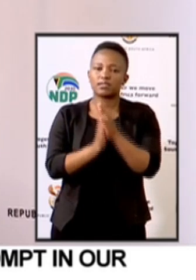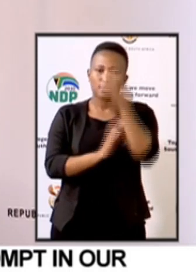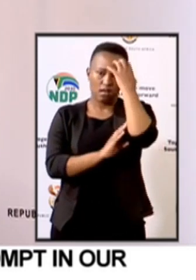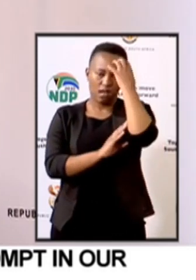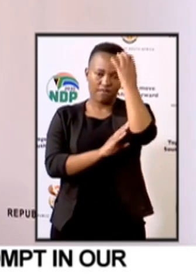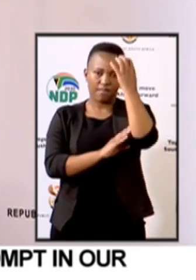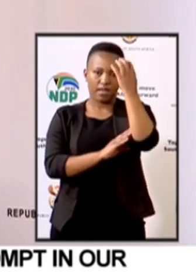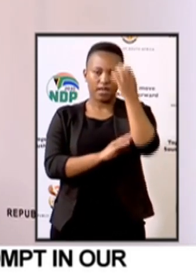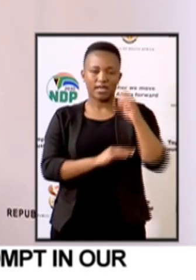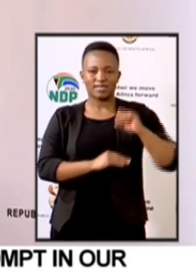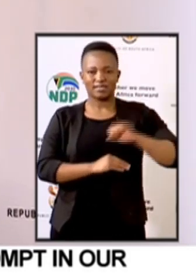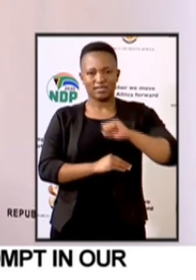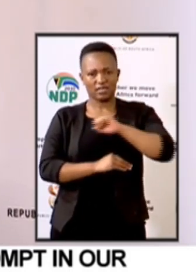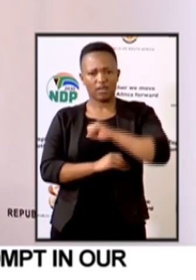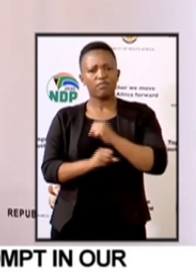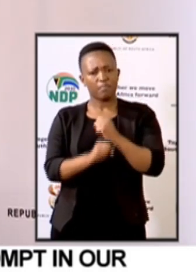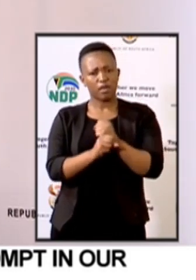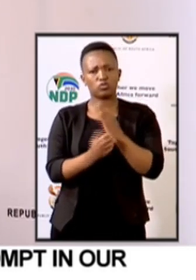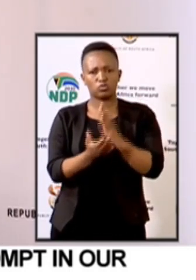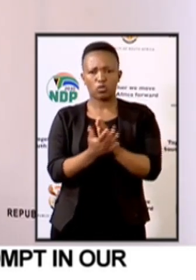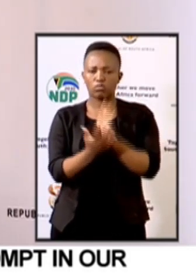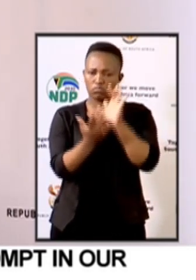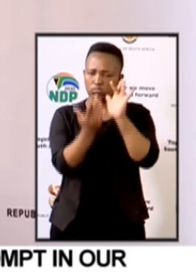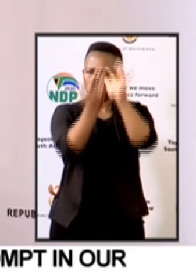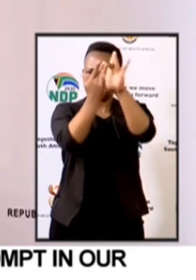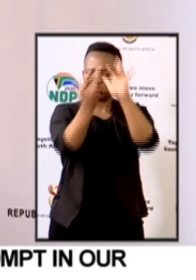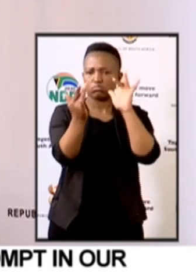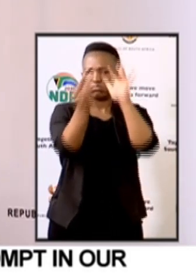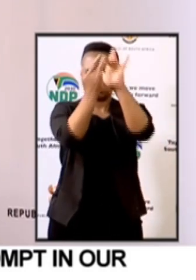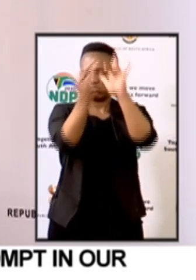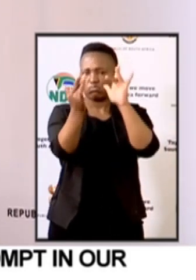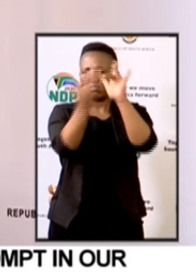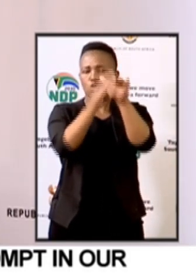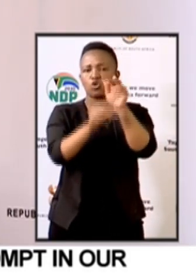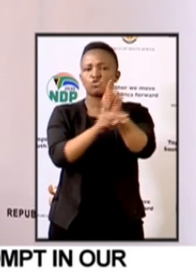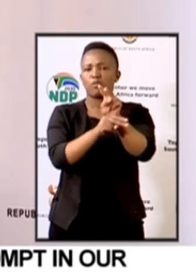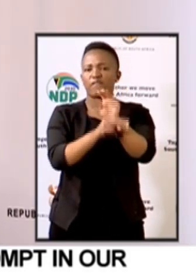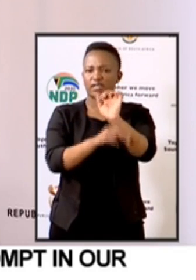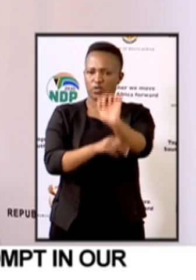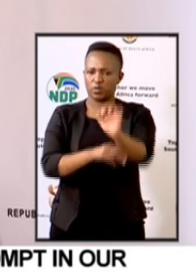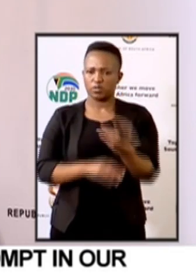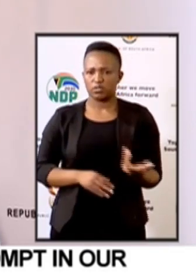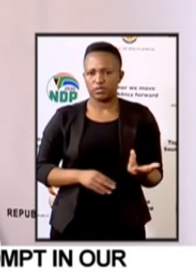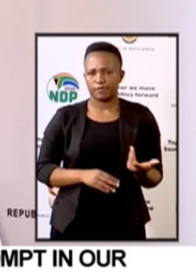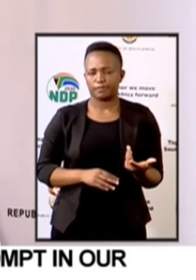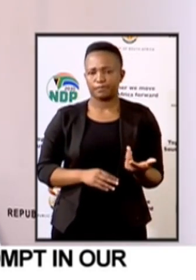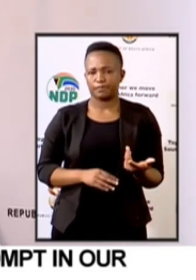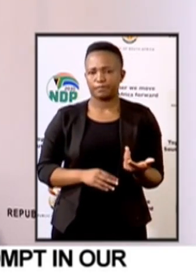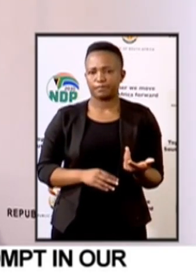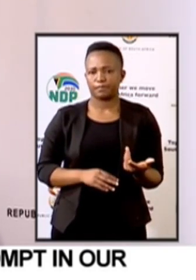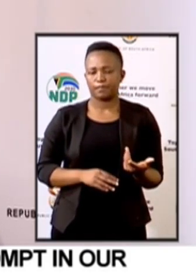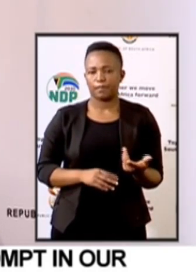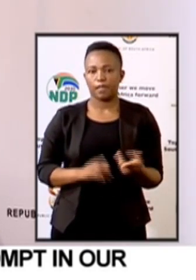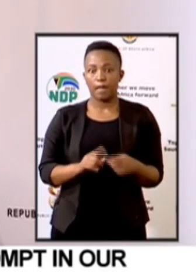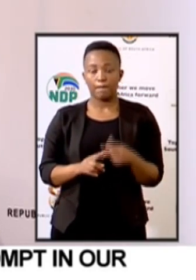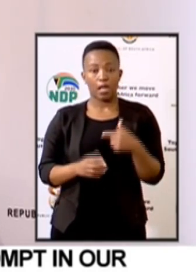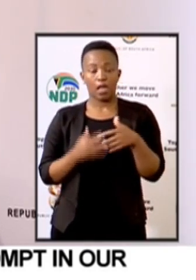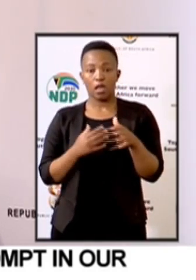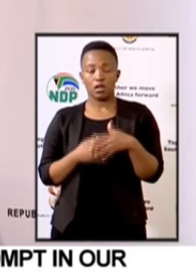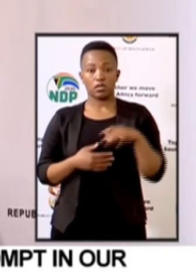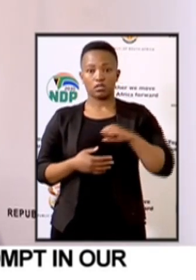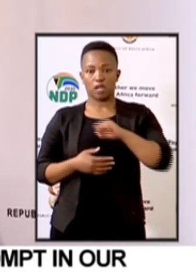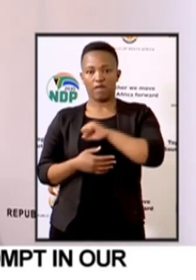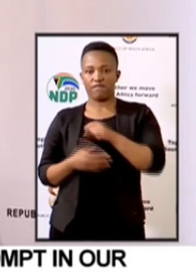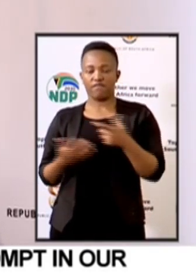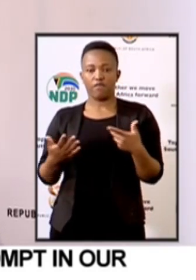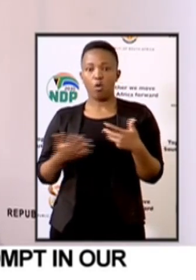make means to be in touch with your supervisor. There should be no employee, there should be no